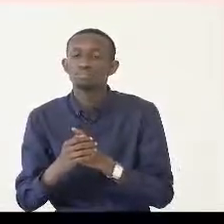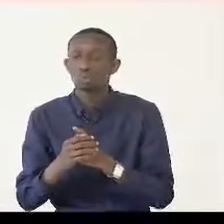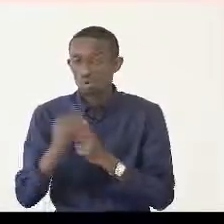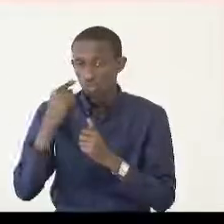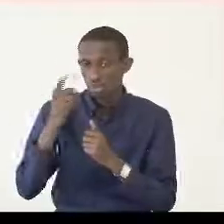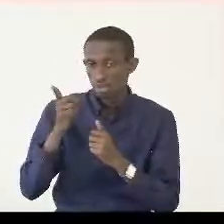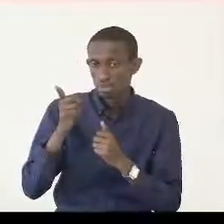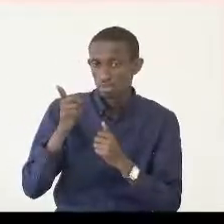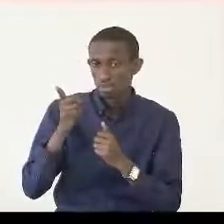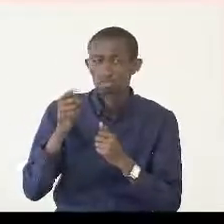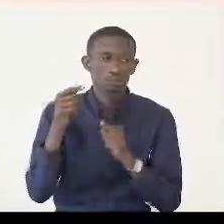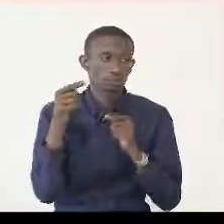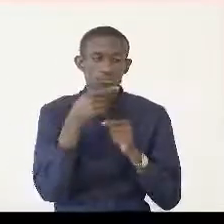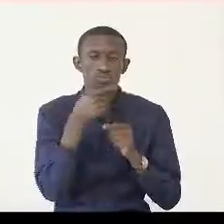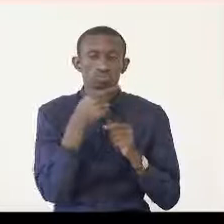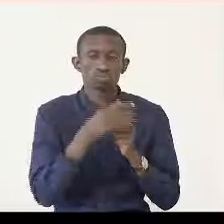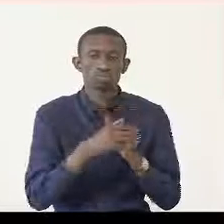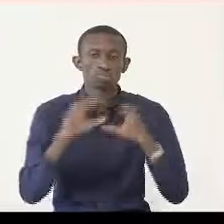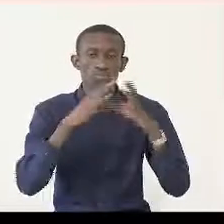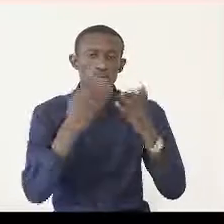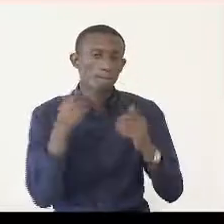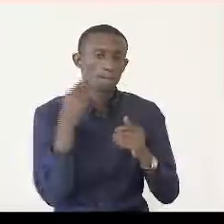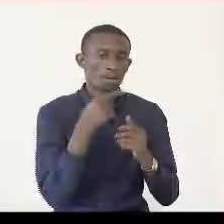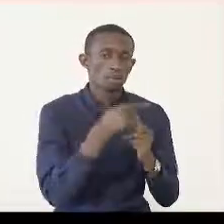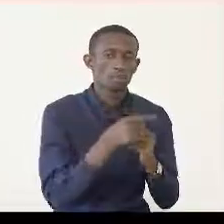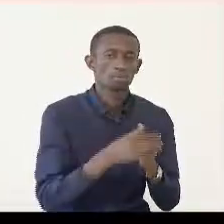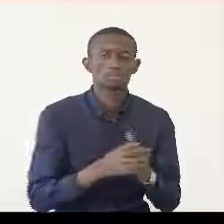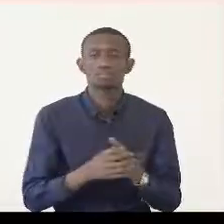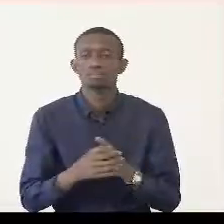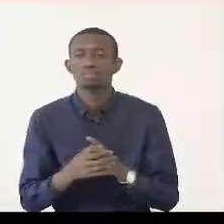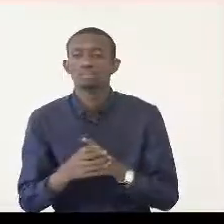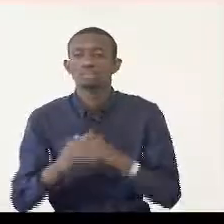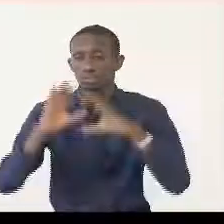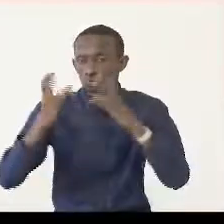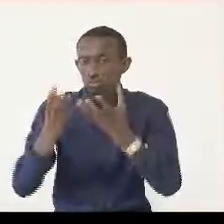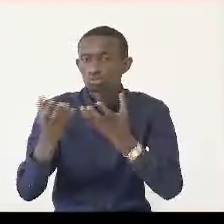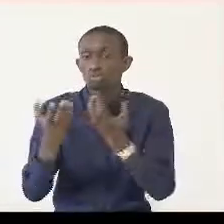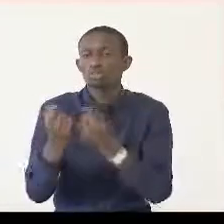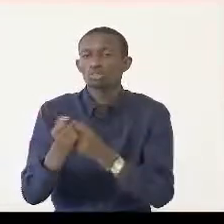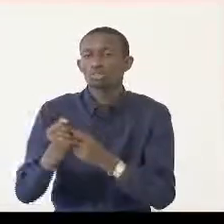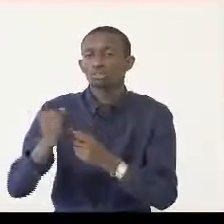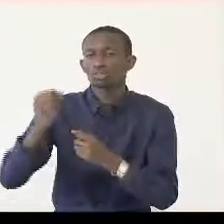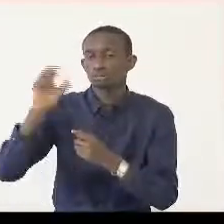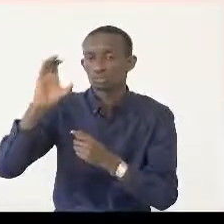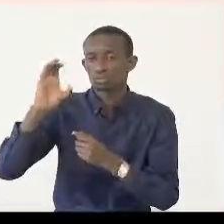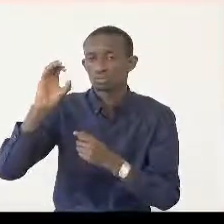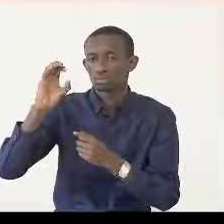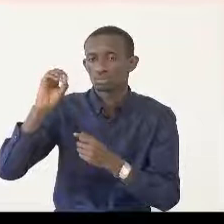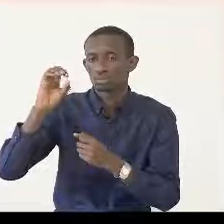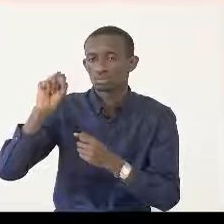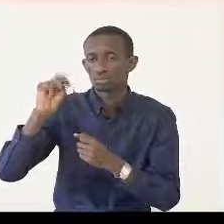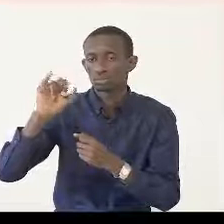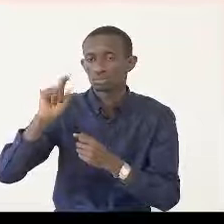moving, which means that we have the conservation of momentum before collision. In